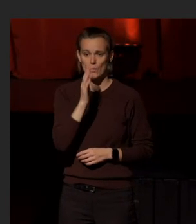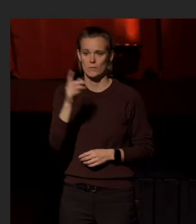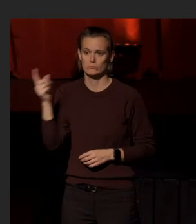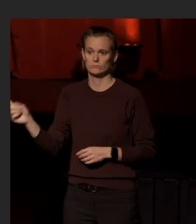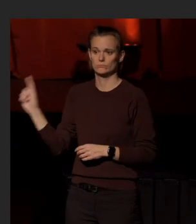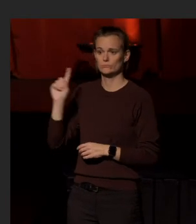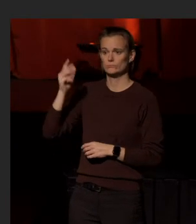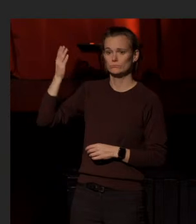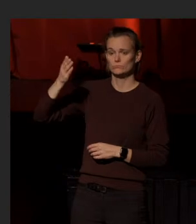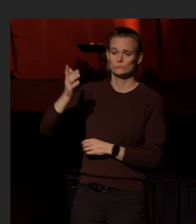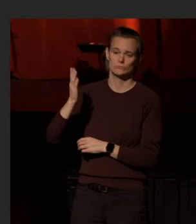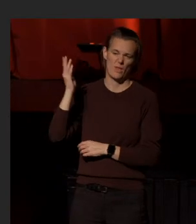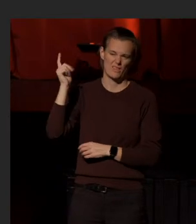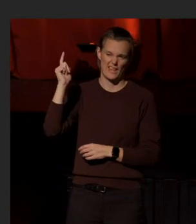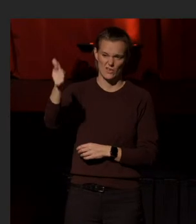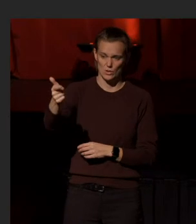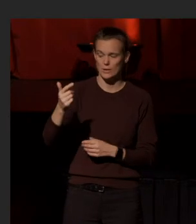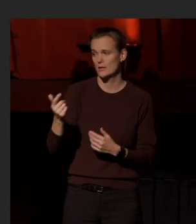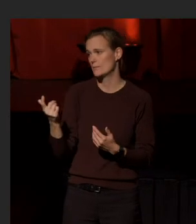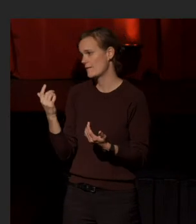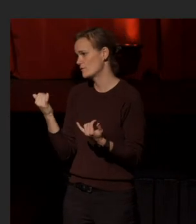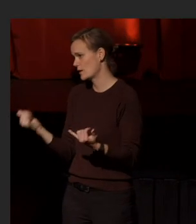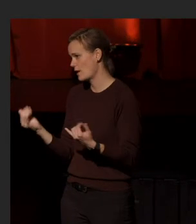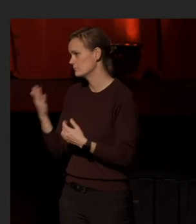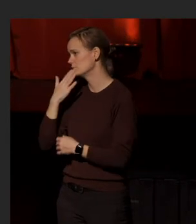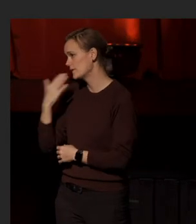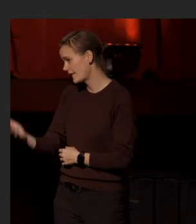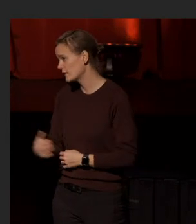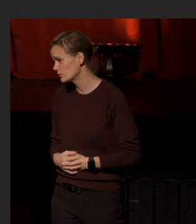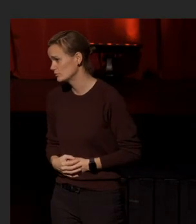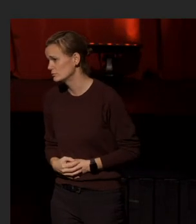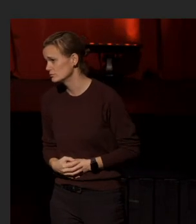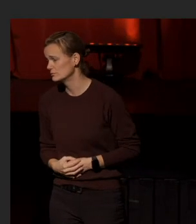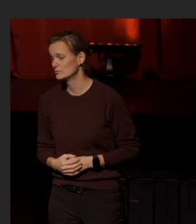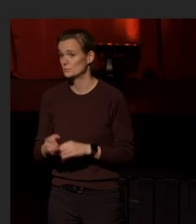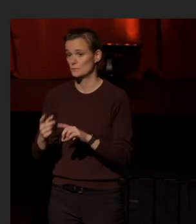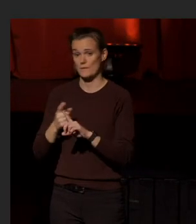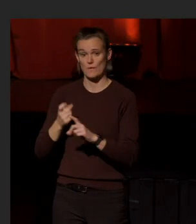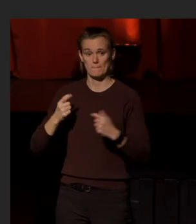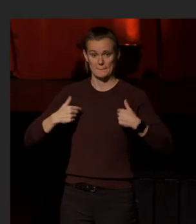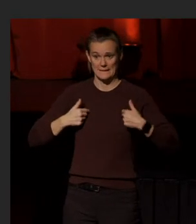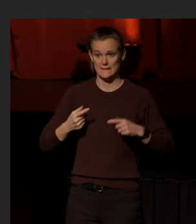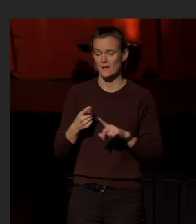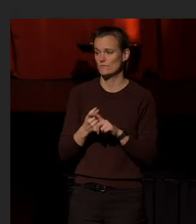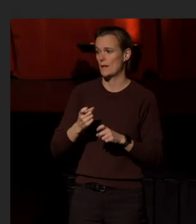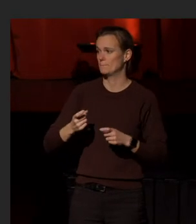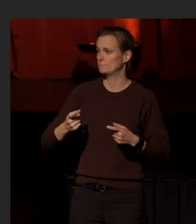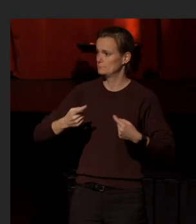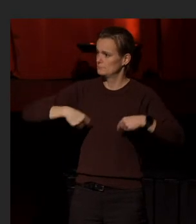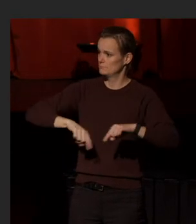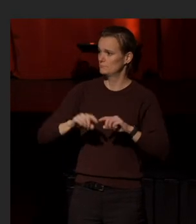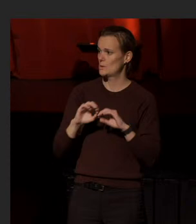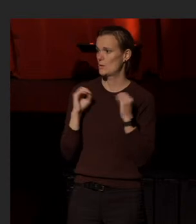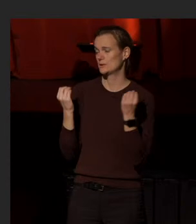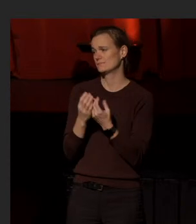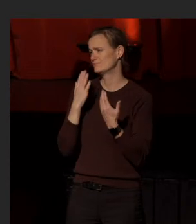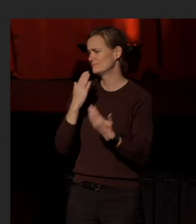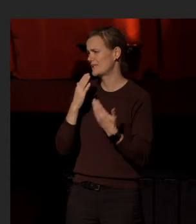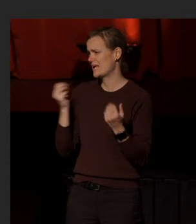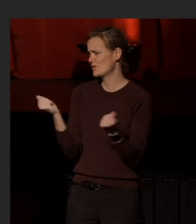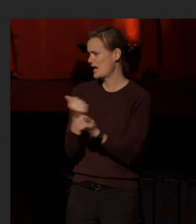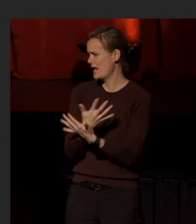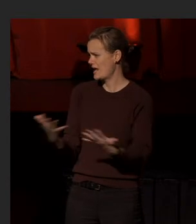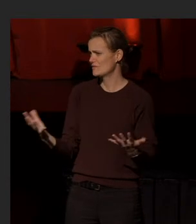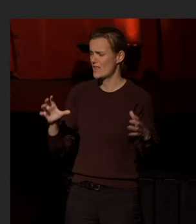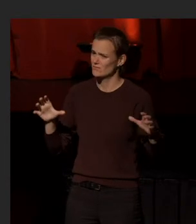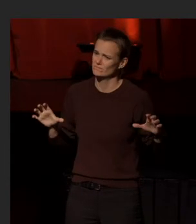but for now I just wanna say thank you to Anne personally and on behalf of the entire organization for being here and for all you do to support